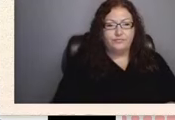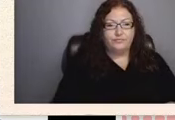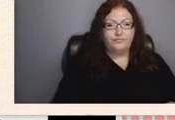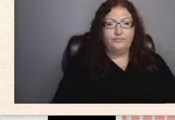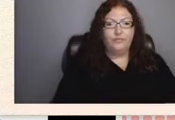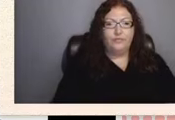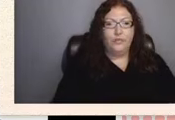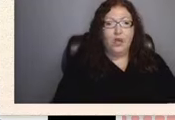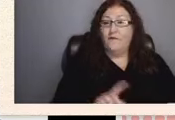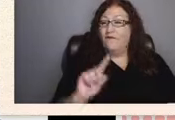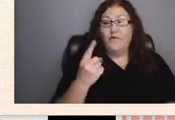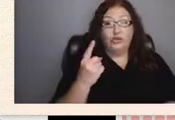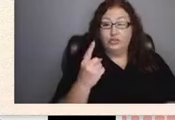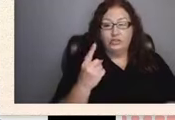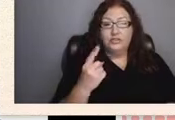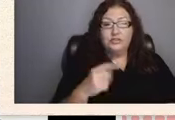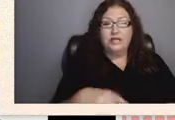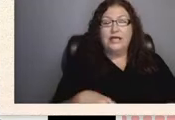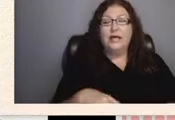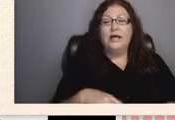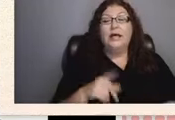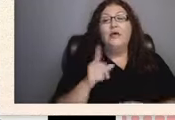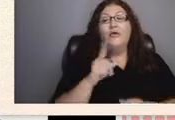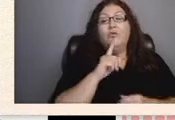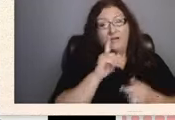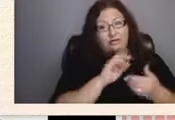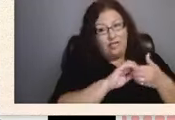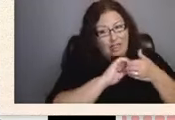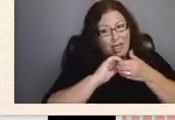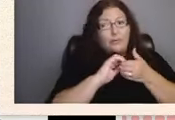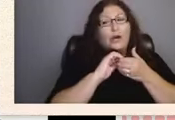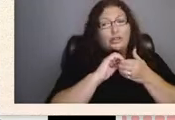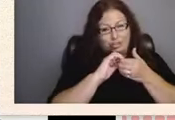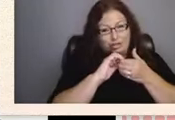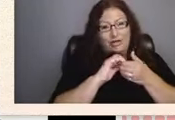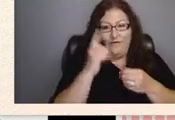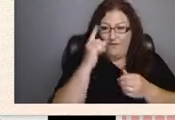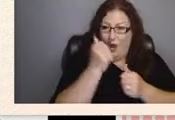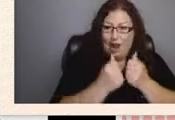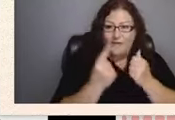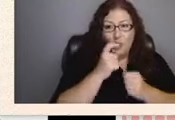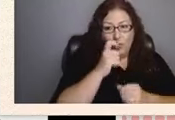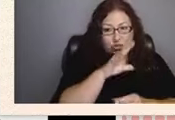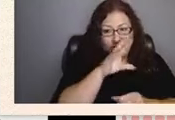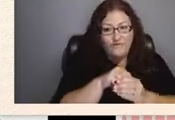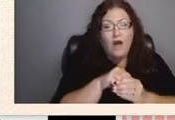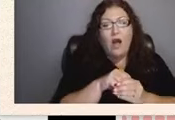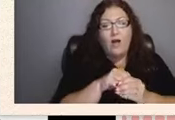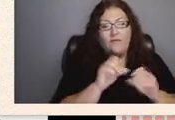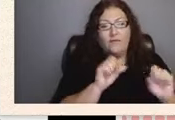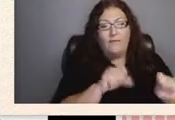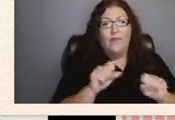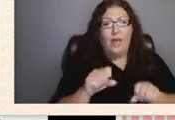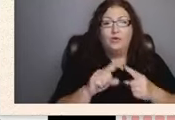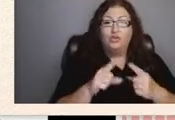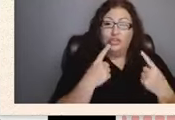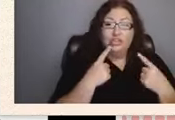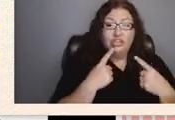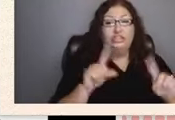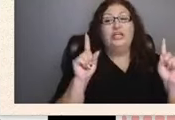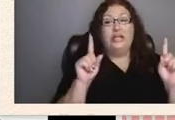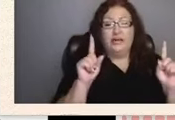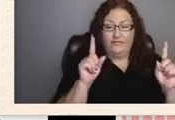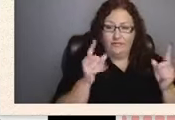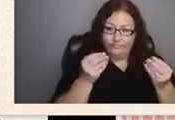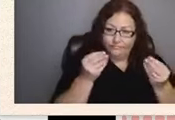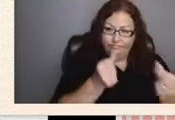First thing, it takes collaboration amongst everyone involved to be able to achieve a seamless transition for children